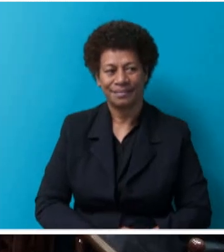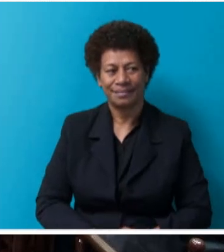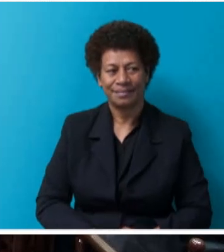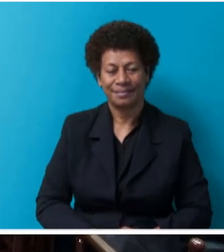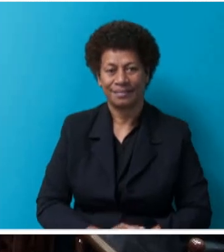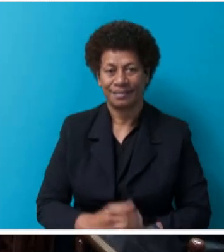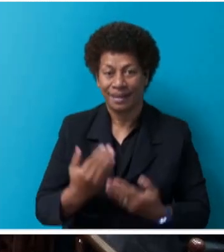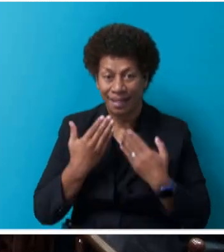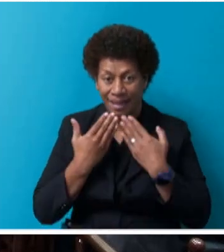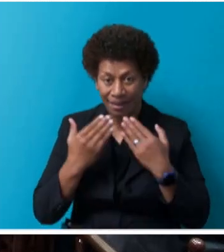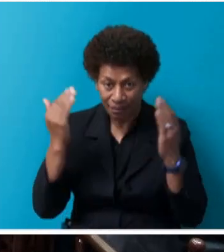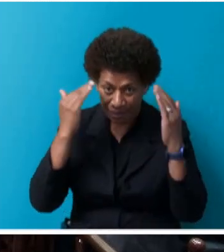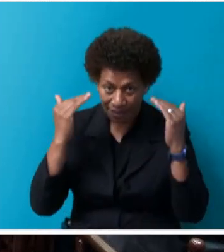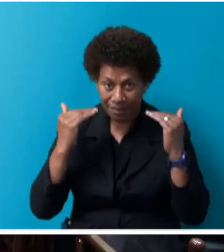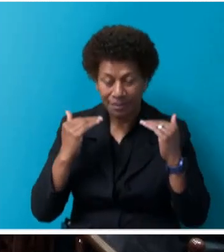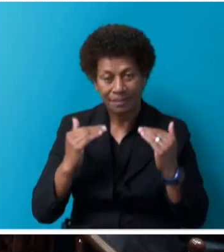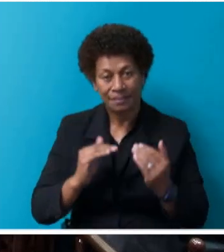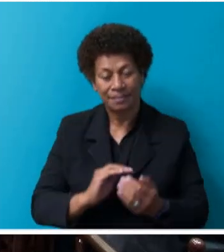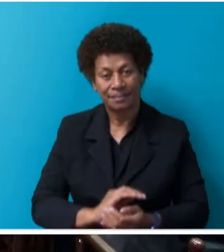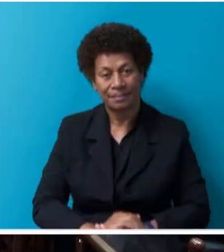Thank you, Mr. Speaker.